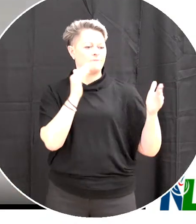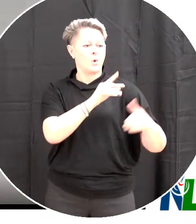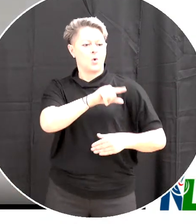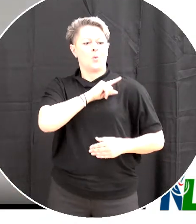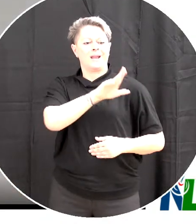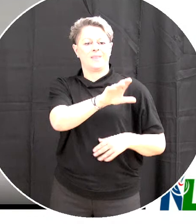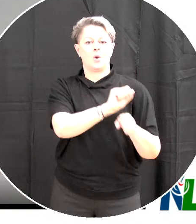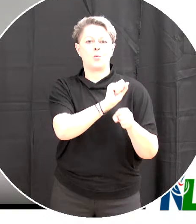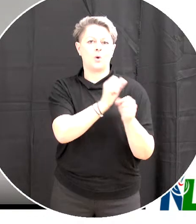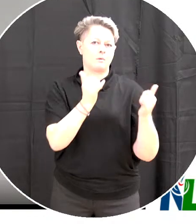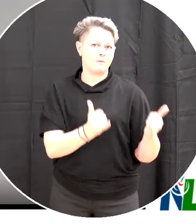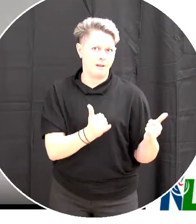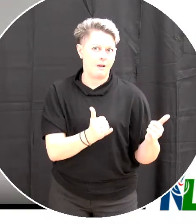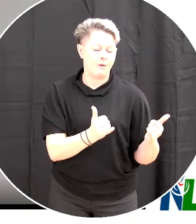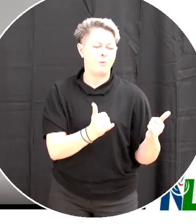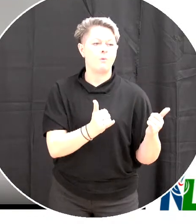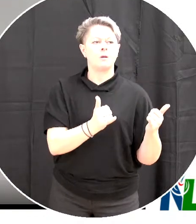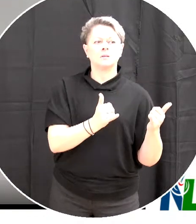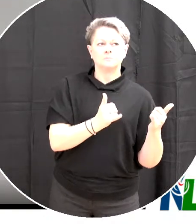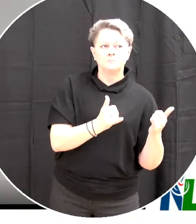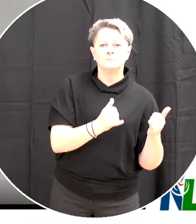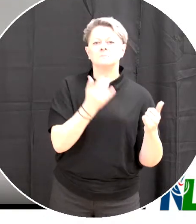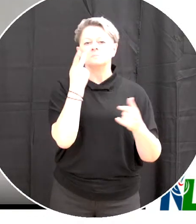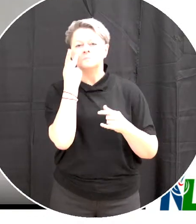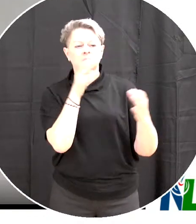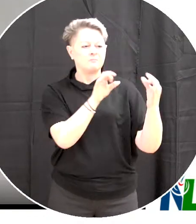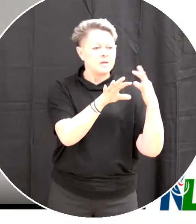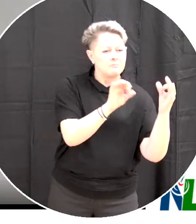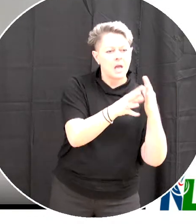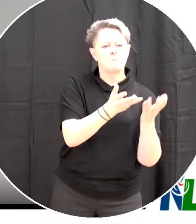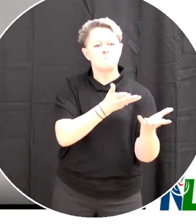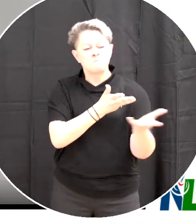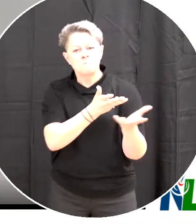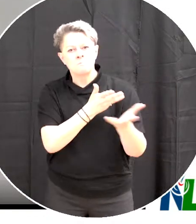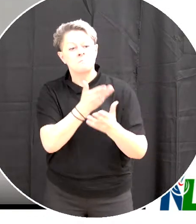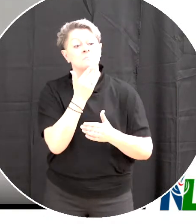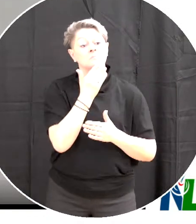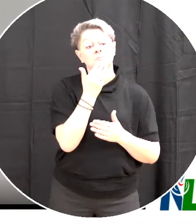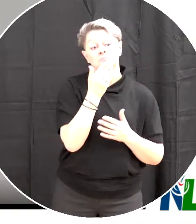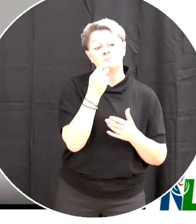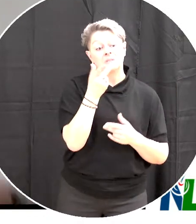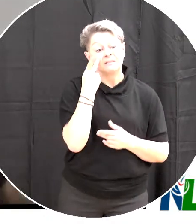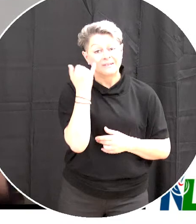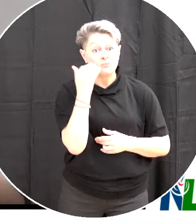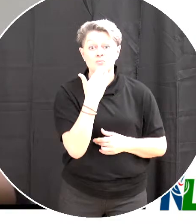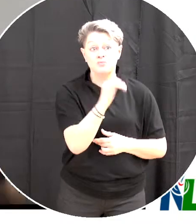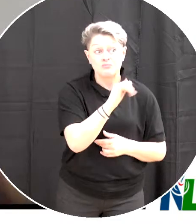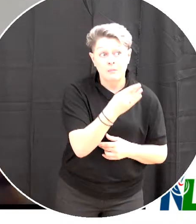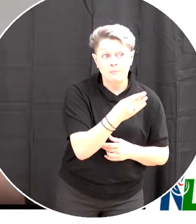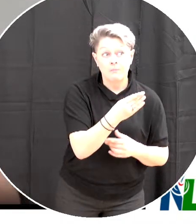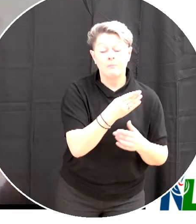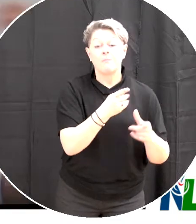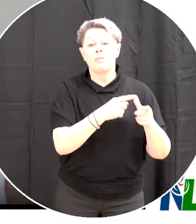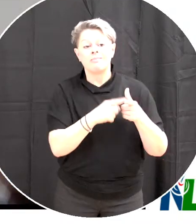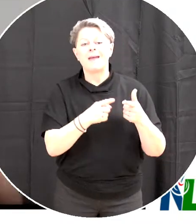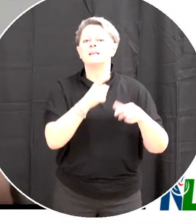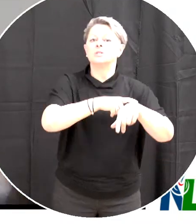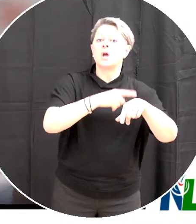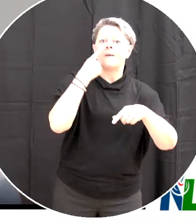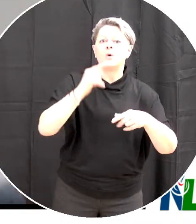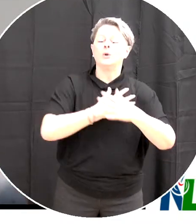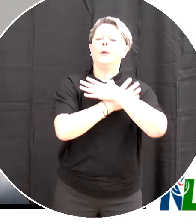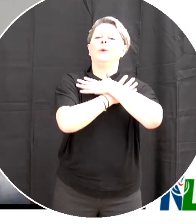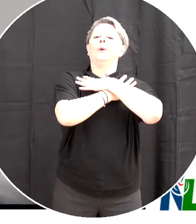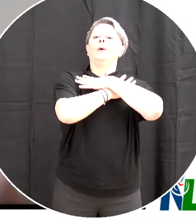on the communication, the feedback piece, and making sure they do a good job of what they have. And then a bit of time to sort of also decompress, relax, turn, and